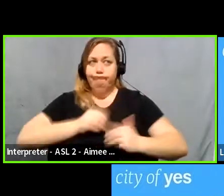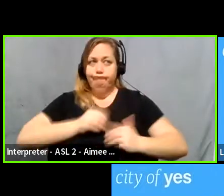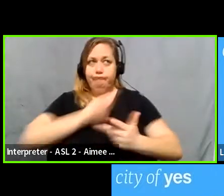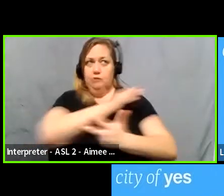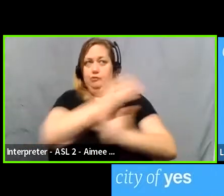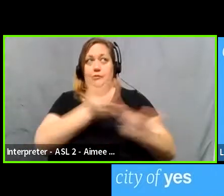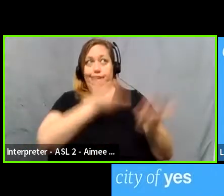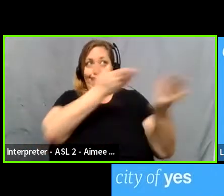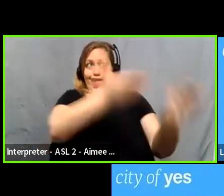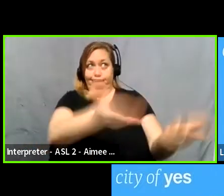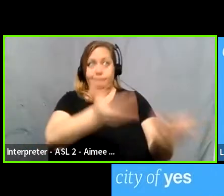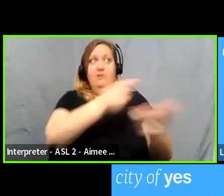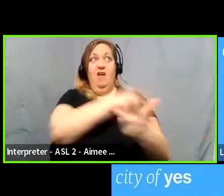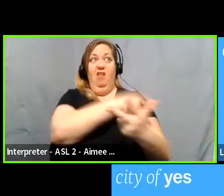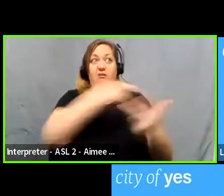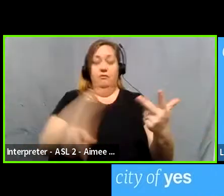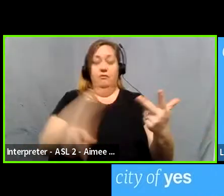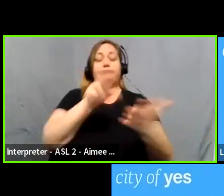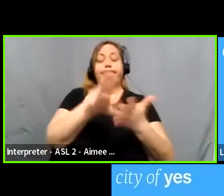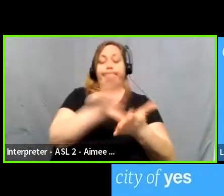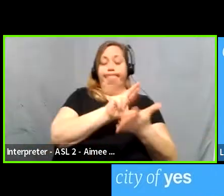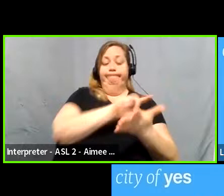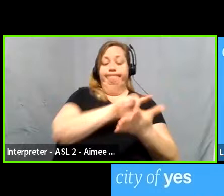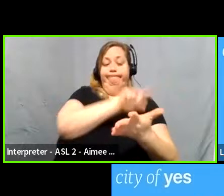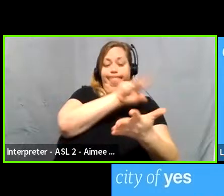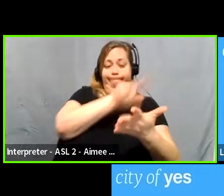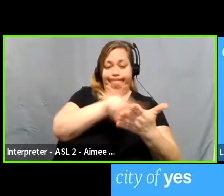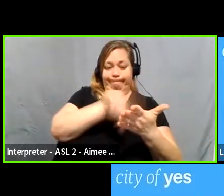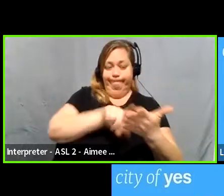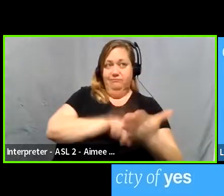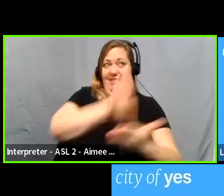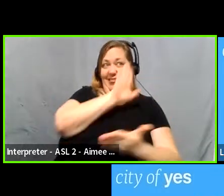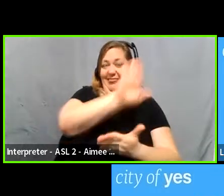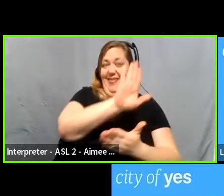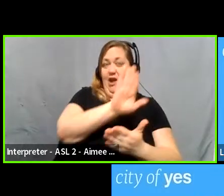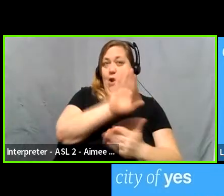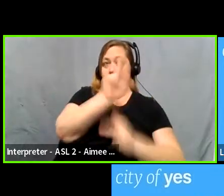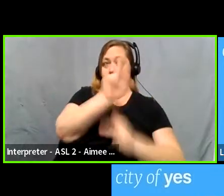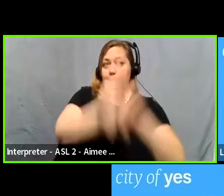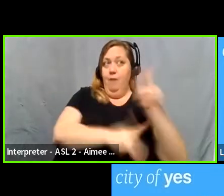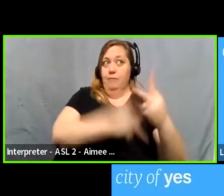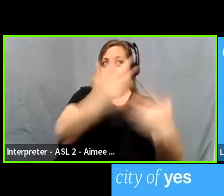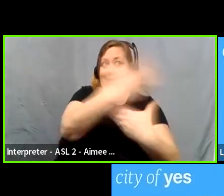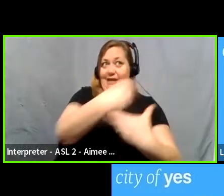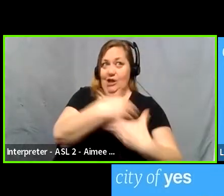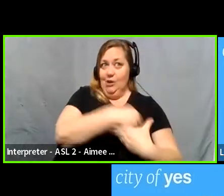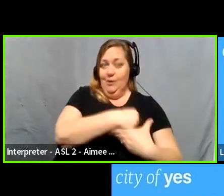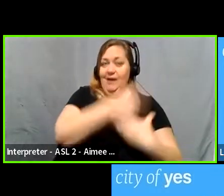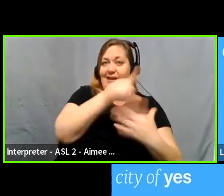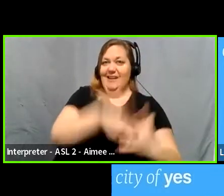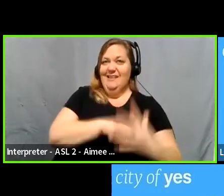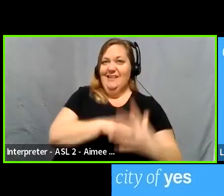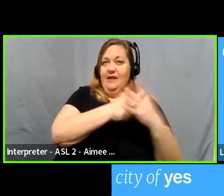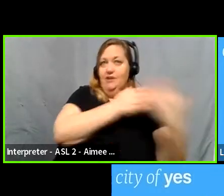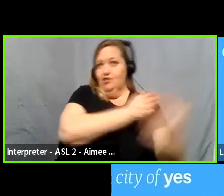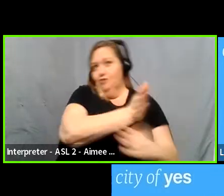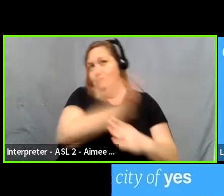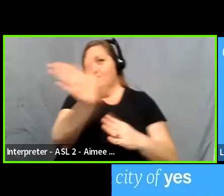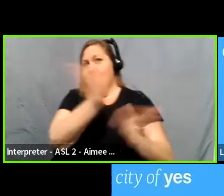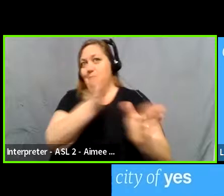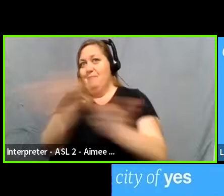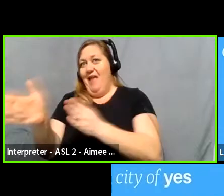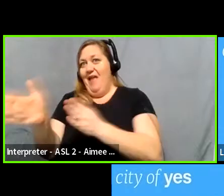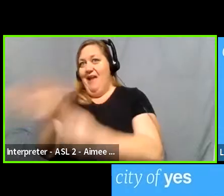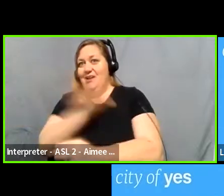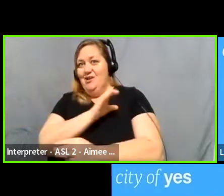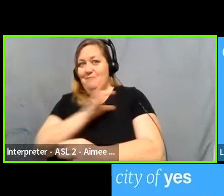community board and the borough president have held their public hearings, um, it gets kicked into the planning commission's